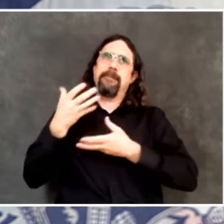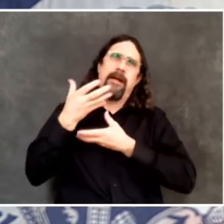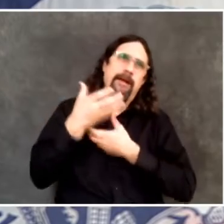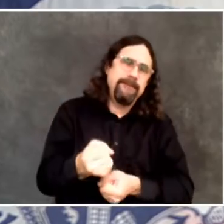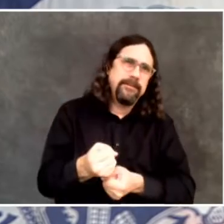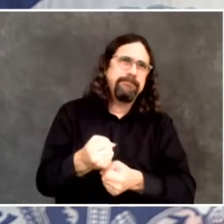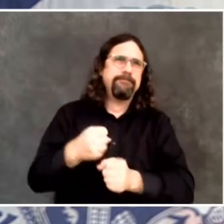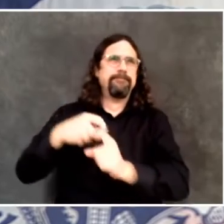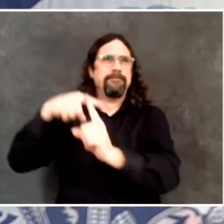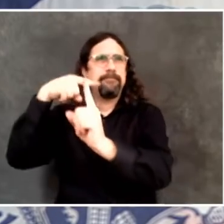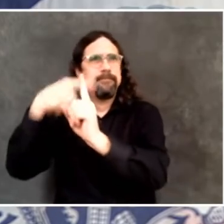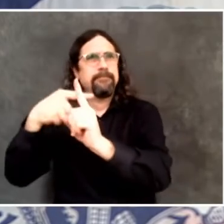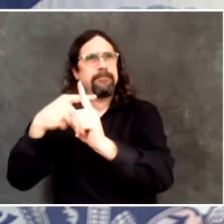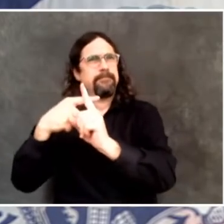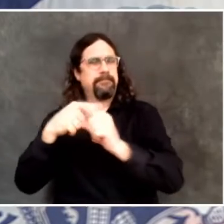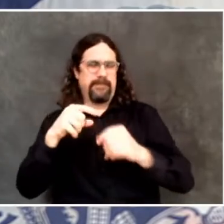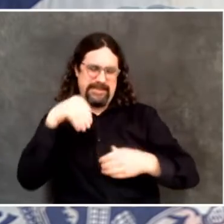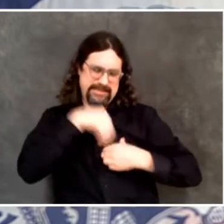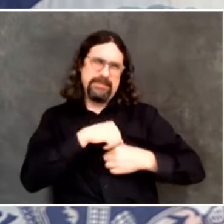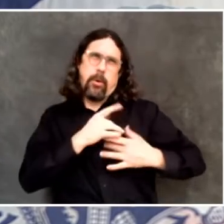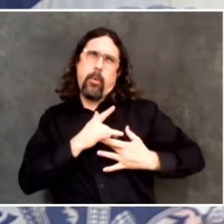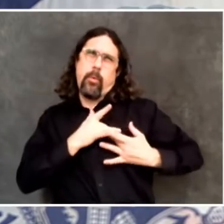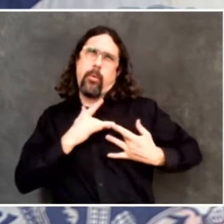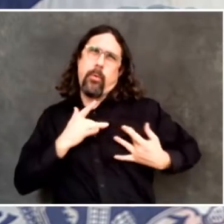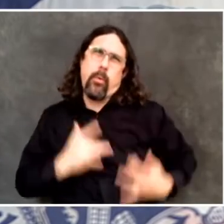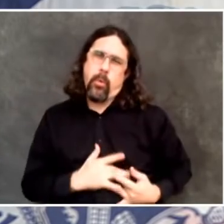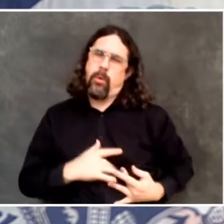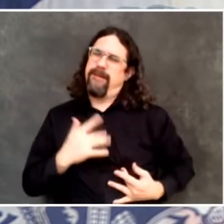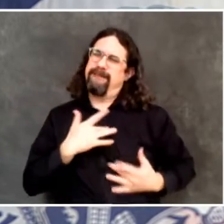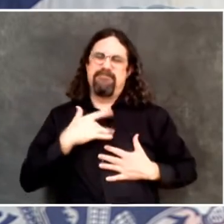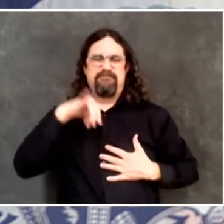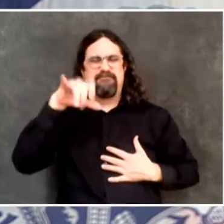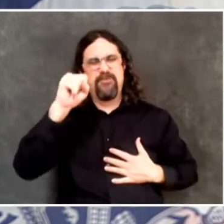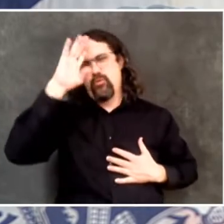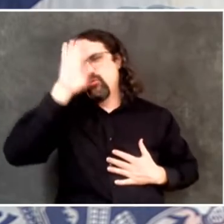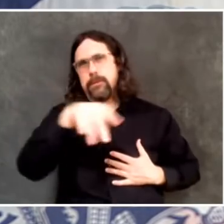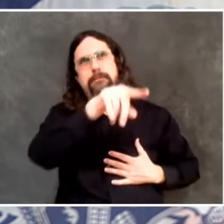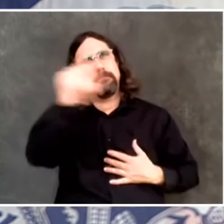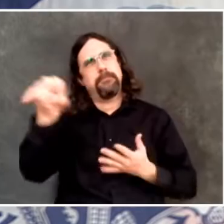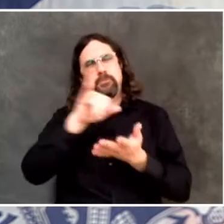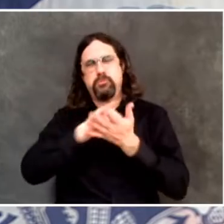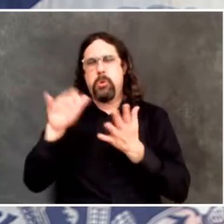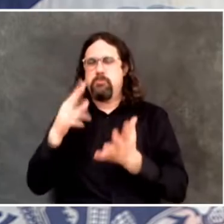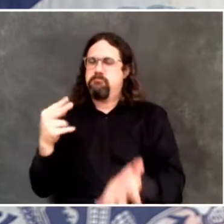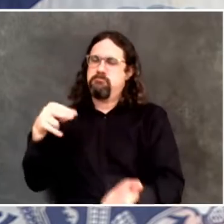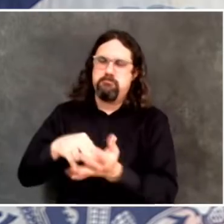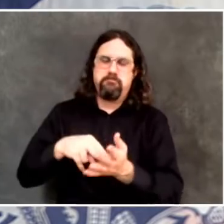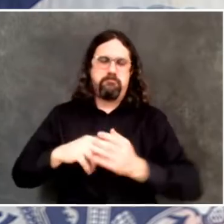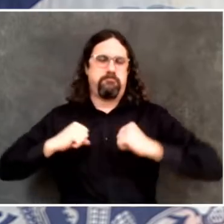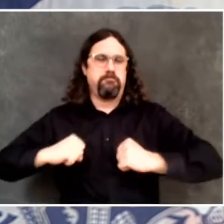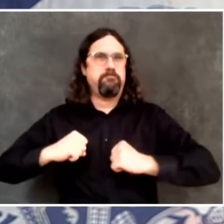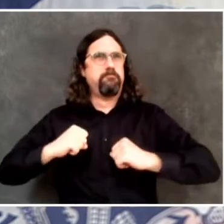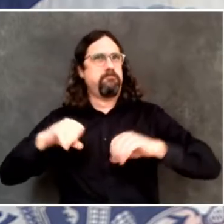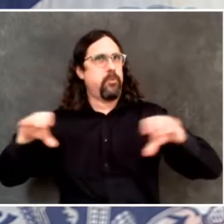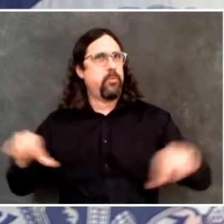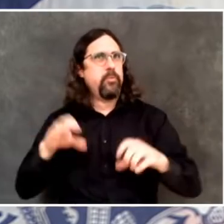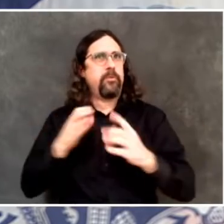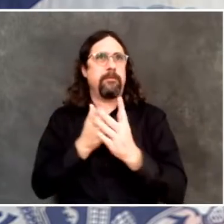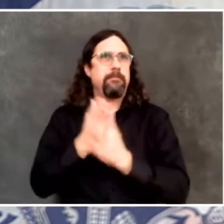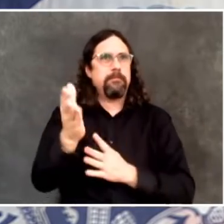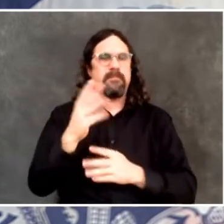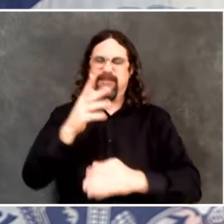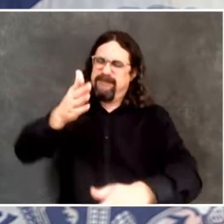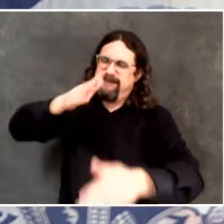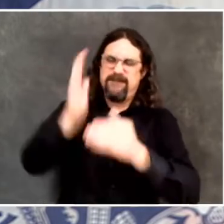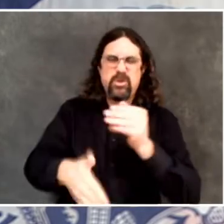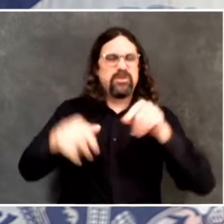rise to this occasion, and you have. You have in a remarkable way. Let's finish the job. It's not going to be days. It's going to be weeks